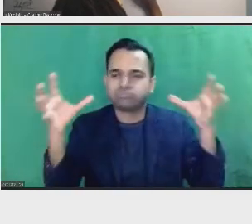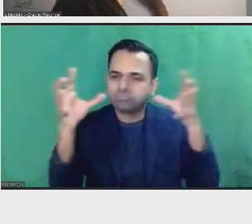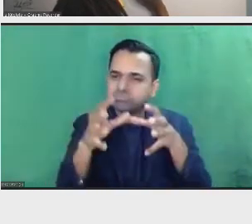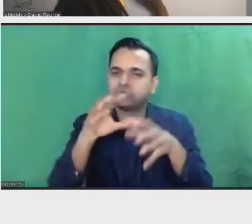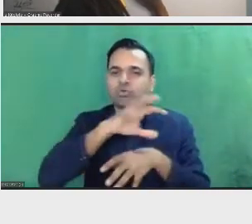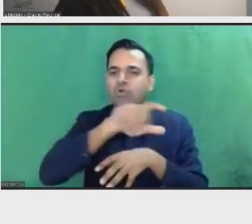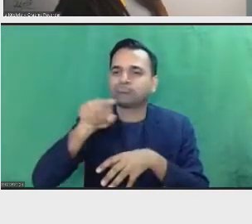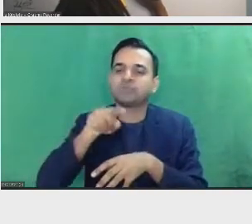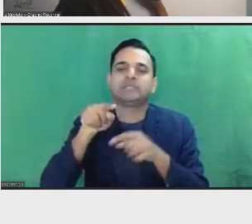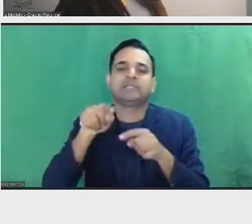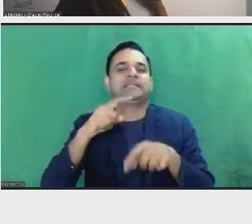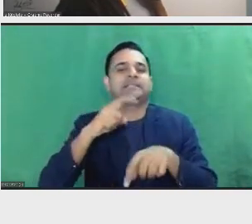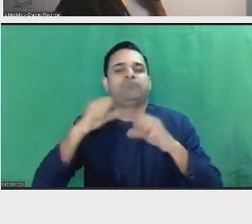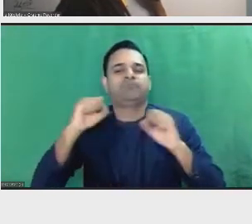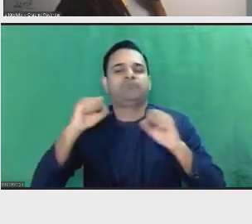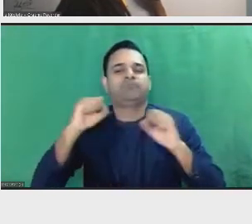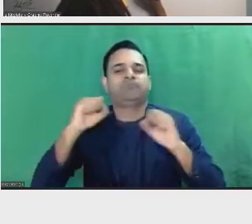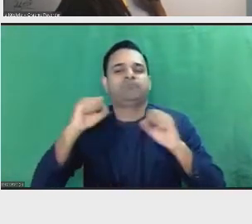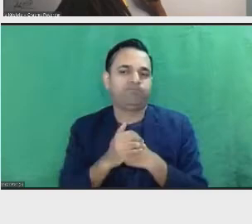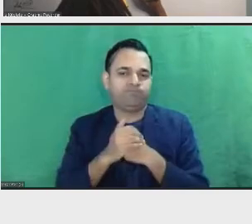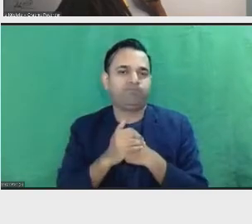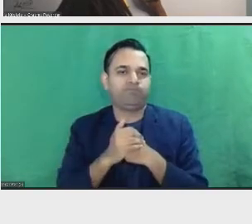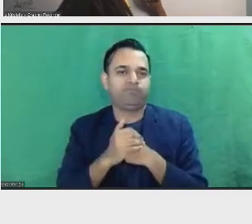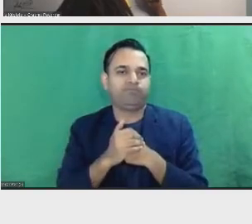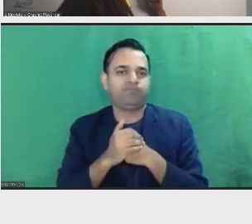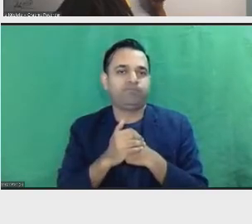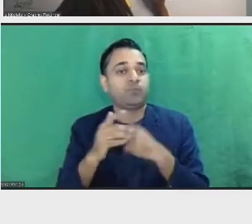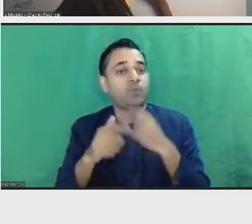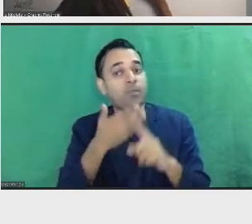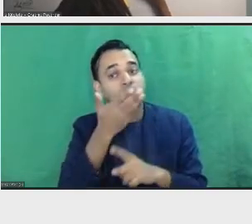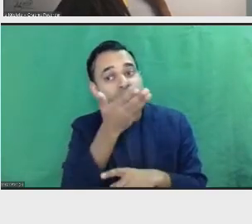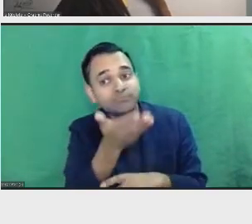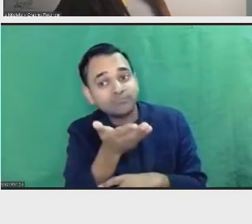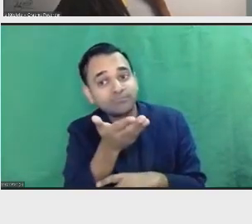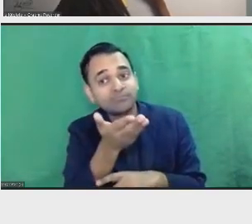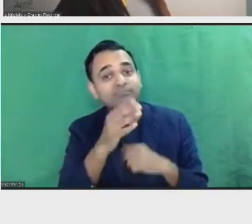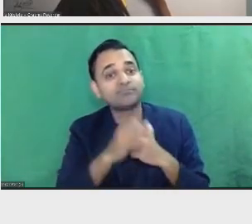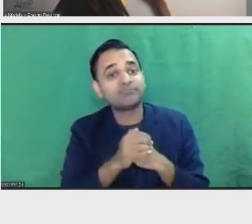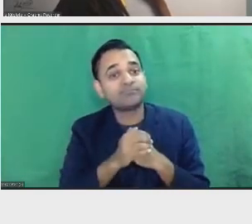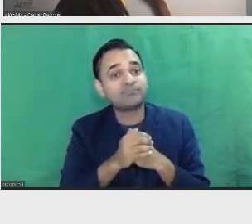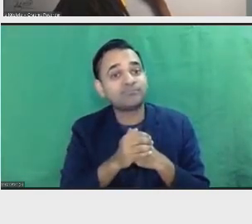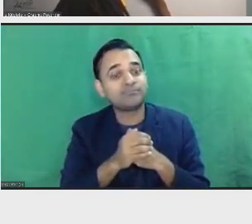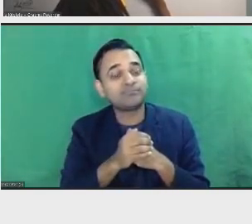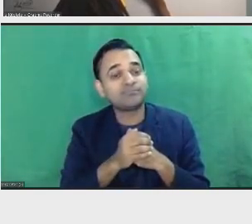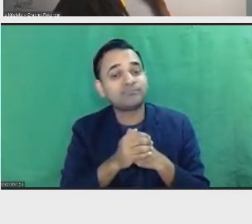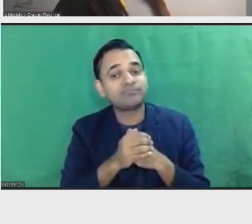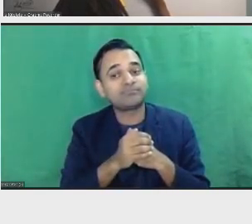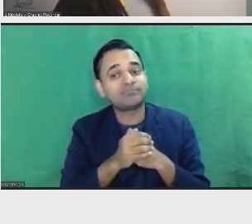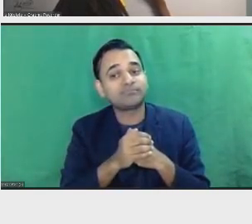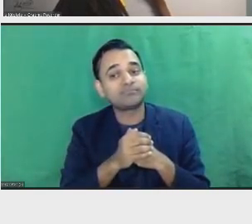How about for you, Ms. Rai, your final remark and message? My final remark, you think